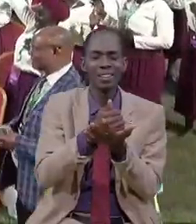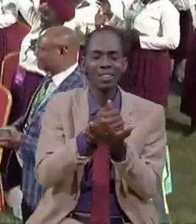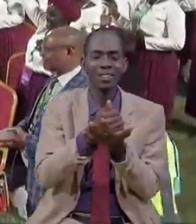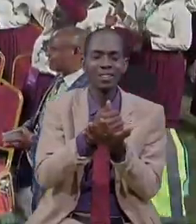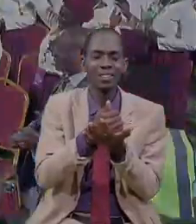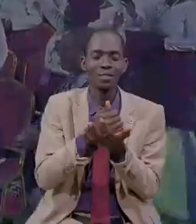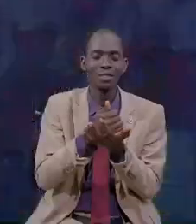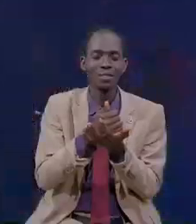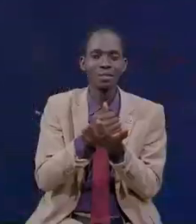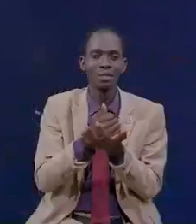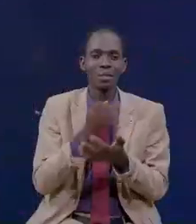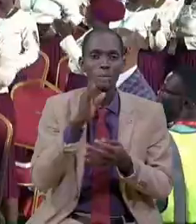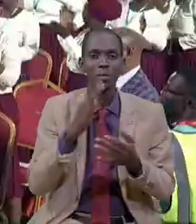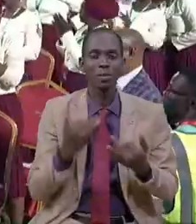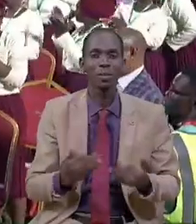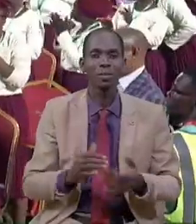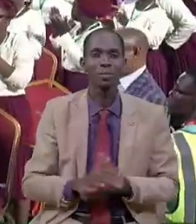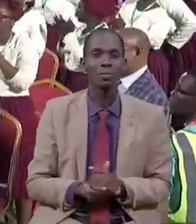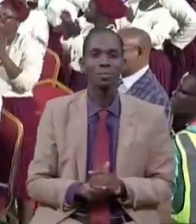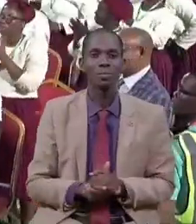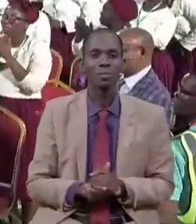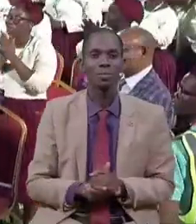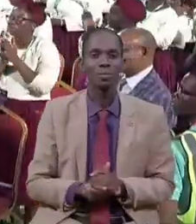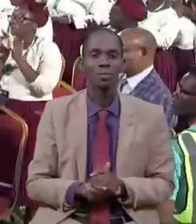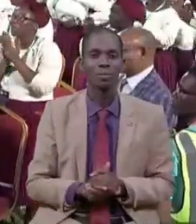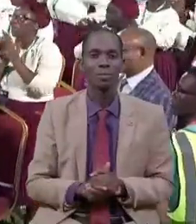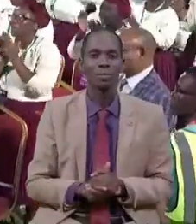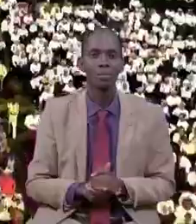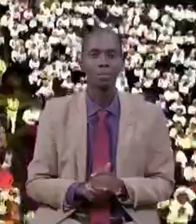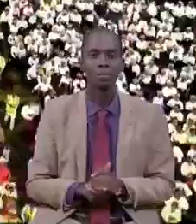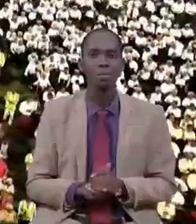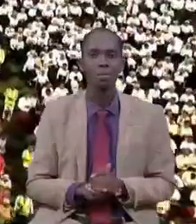Pastor now. It is done.